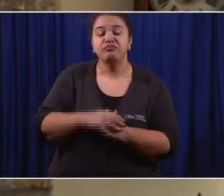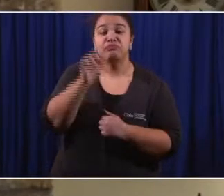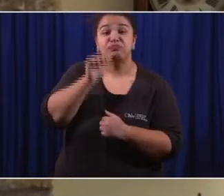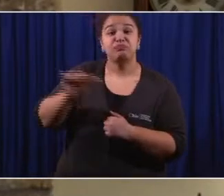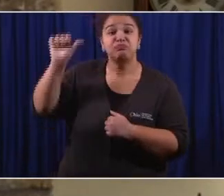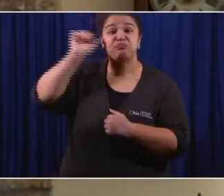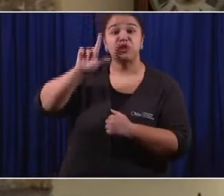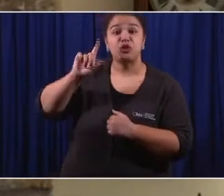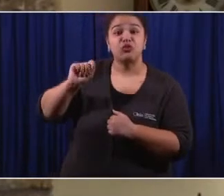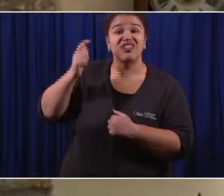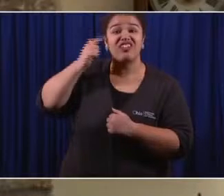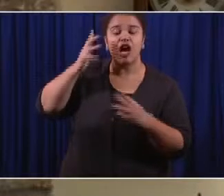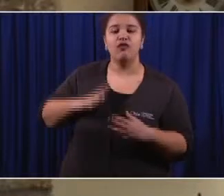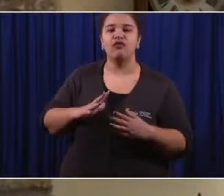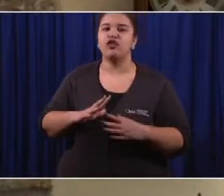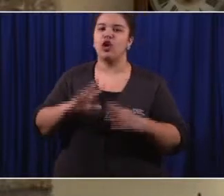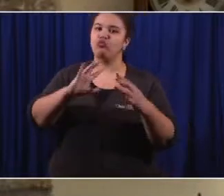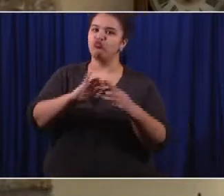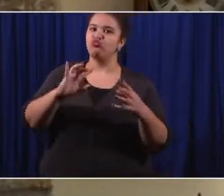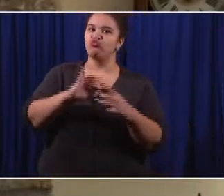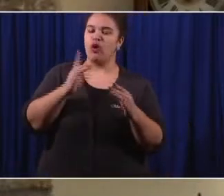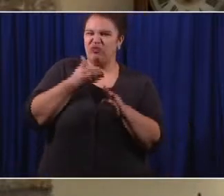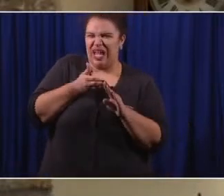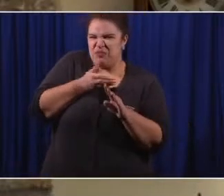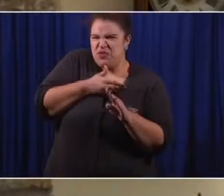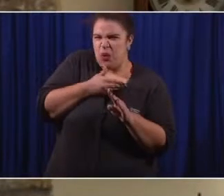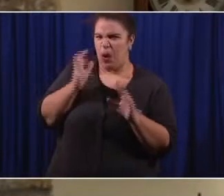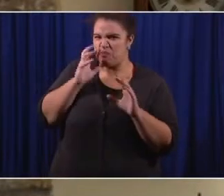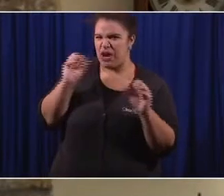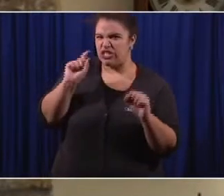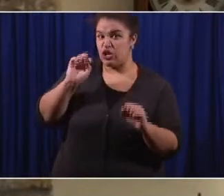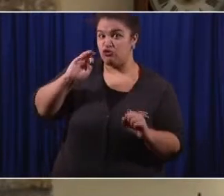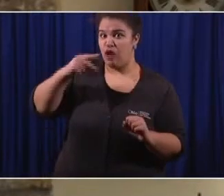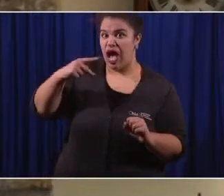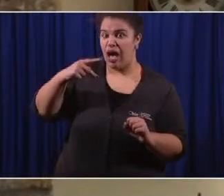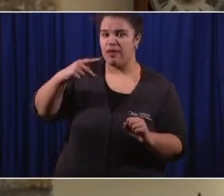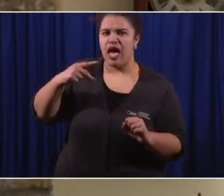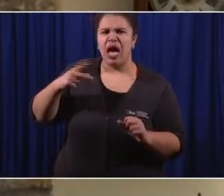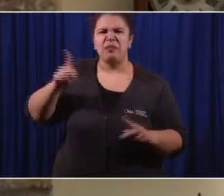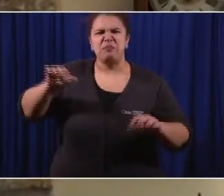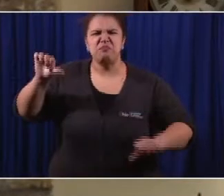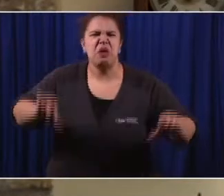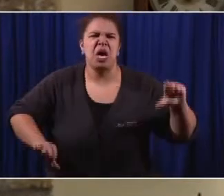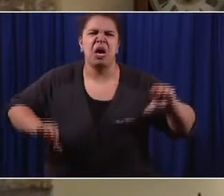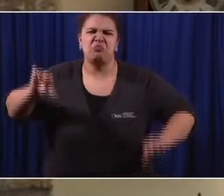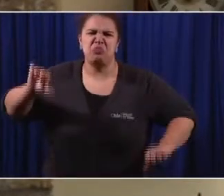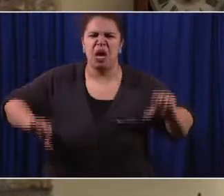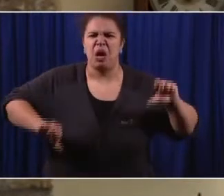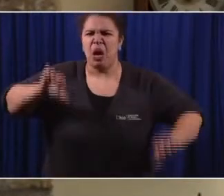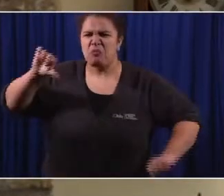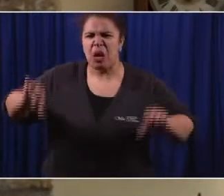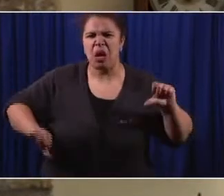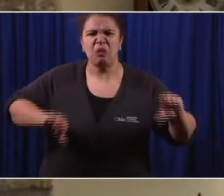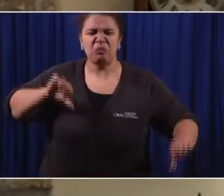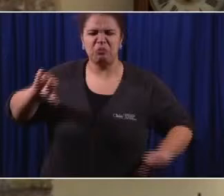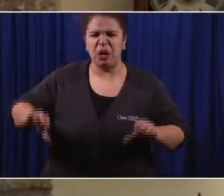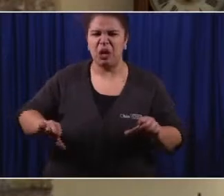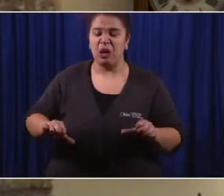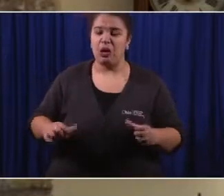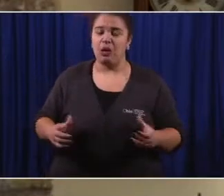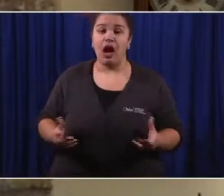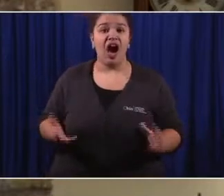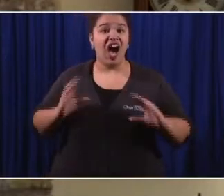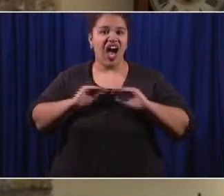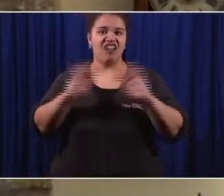Governor was booed a couple times, warming up for President Trump, who later announced your name to a chorus of boos. Now, obviously, this isn't a popularity